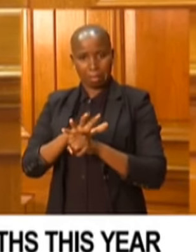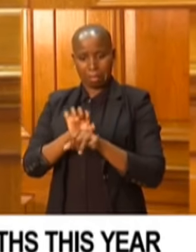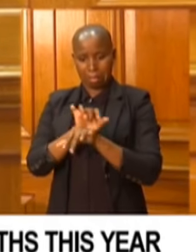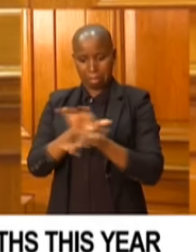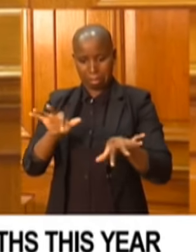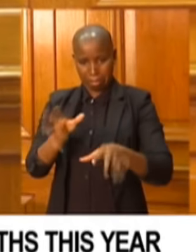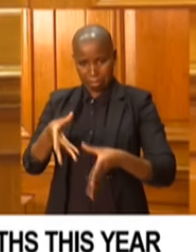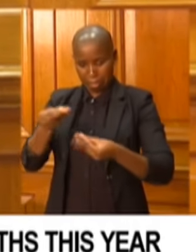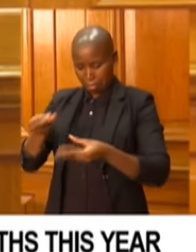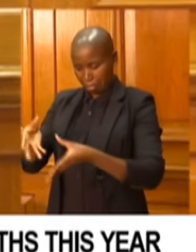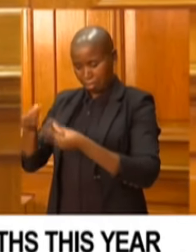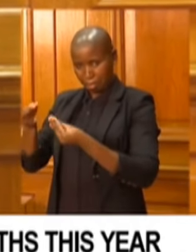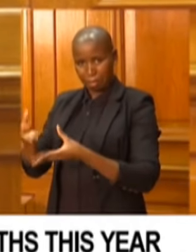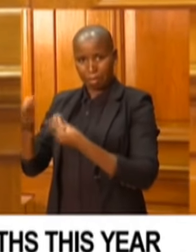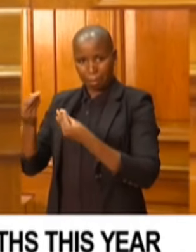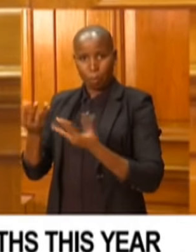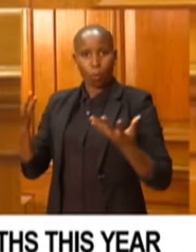nationally,